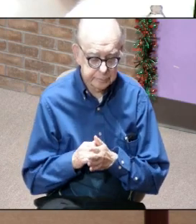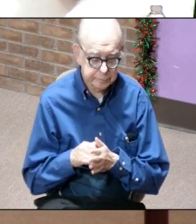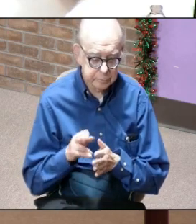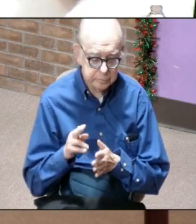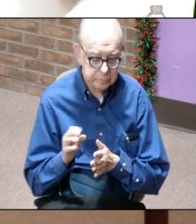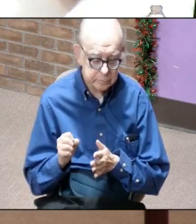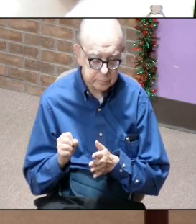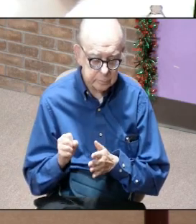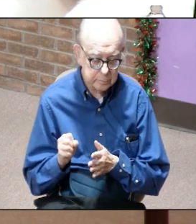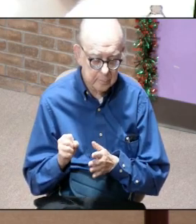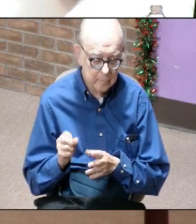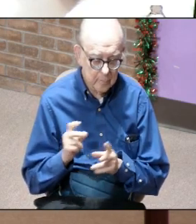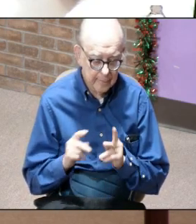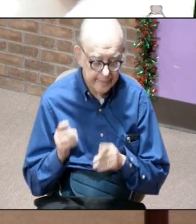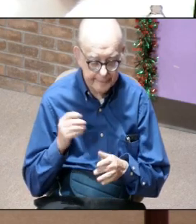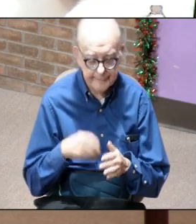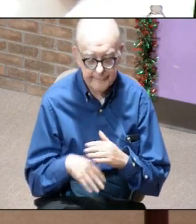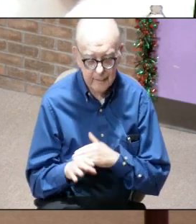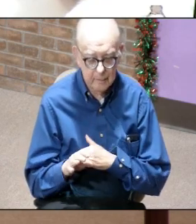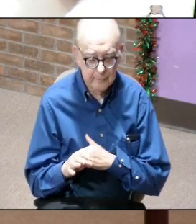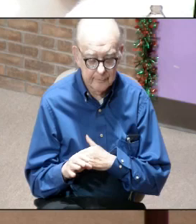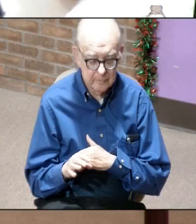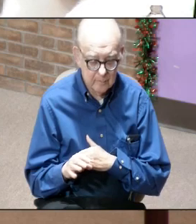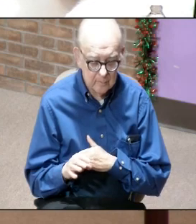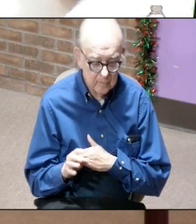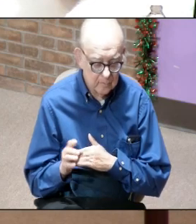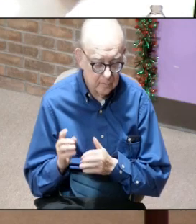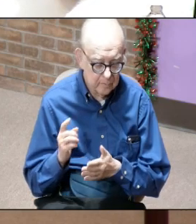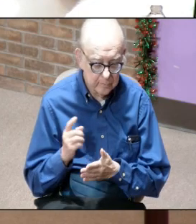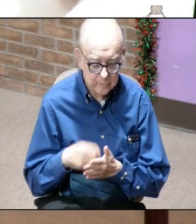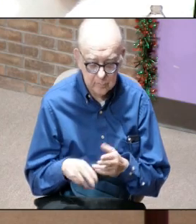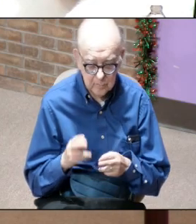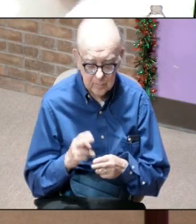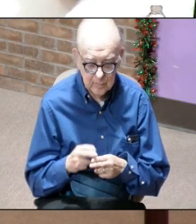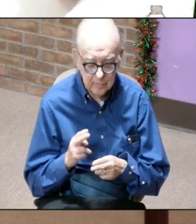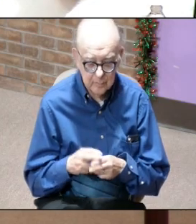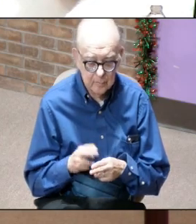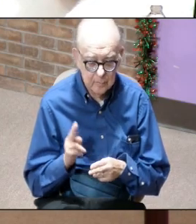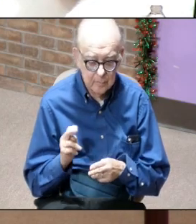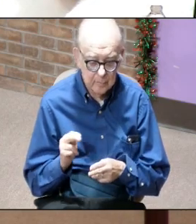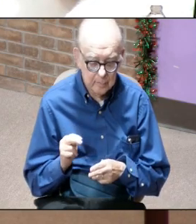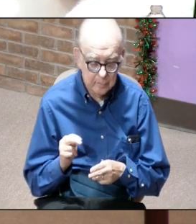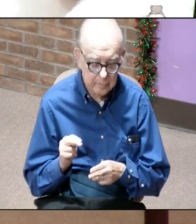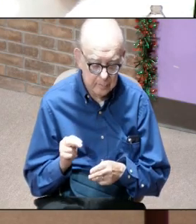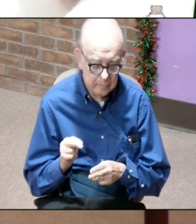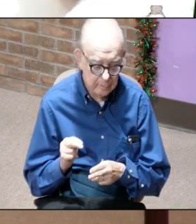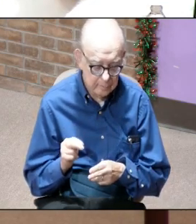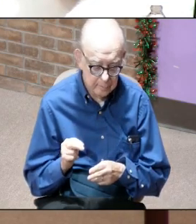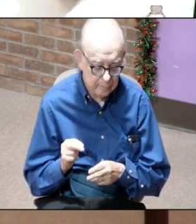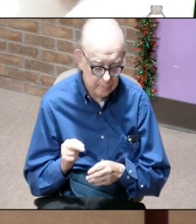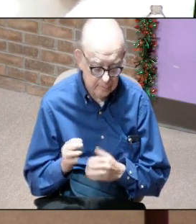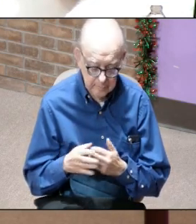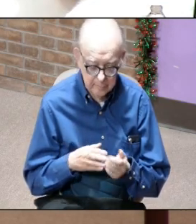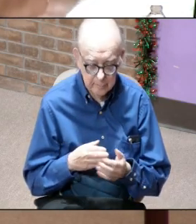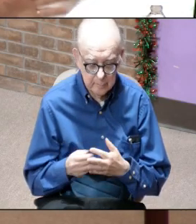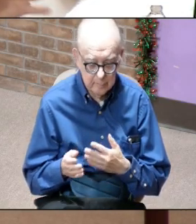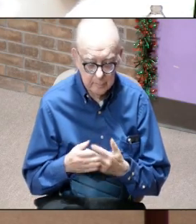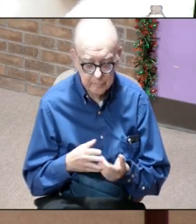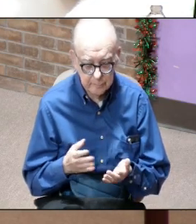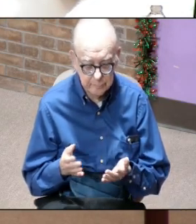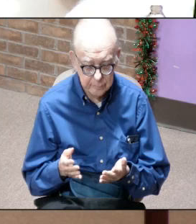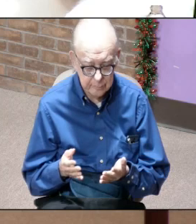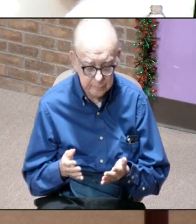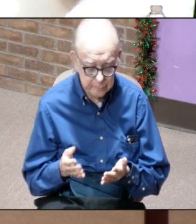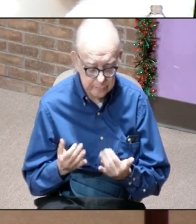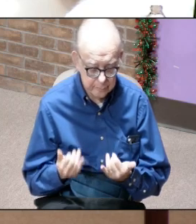U.S. personnel that are going into what are called UN whatever, aggressions or